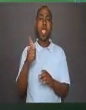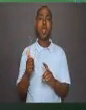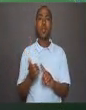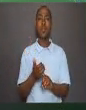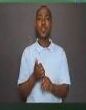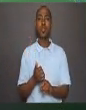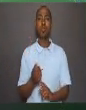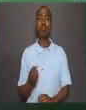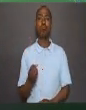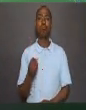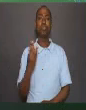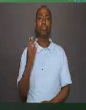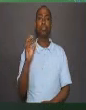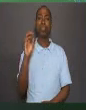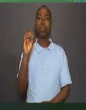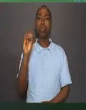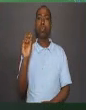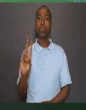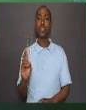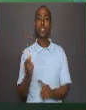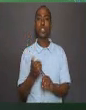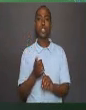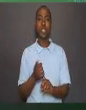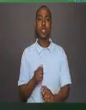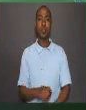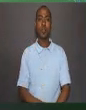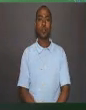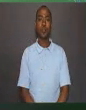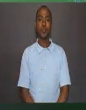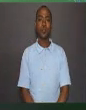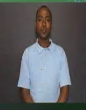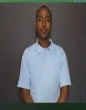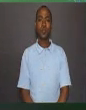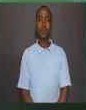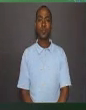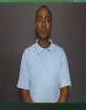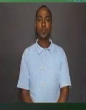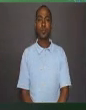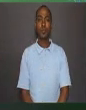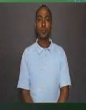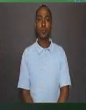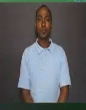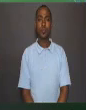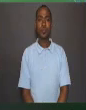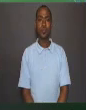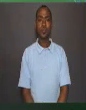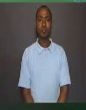Inhaled air contains more oxygen than exhaled air.